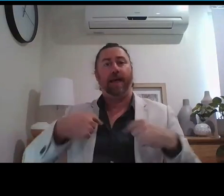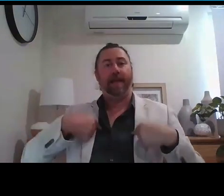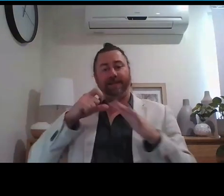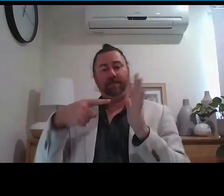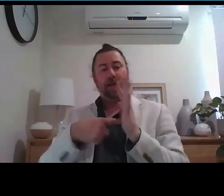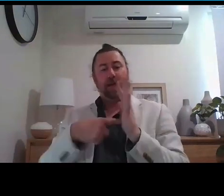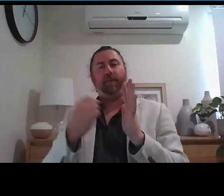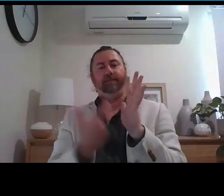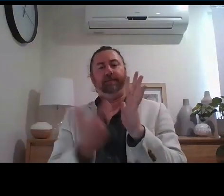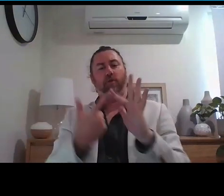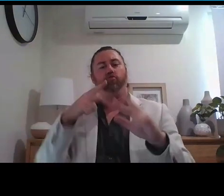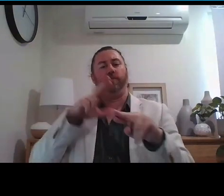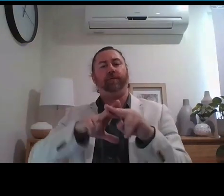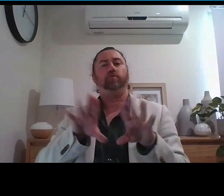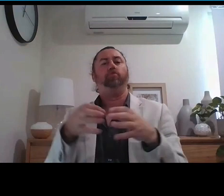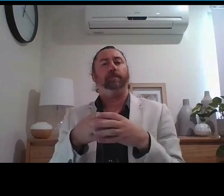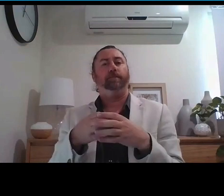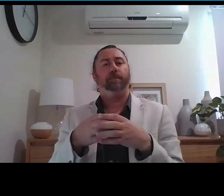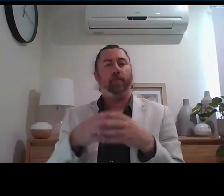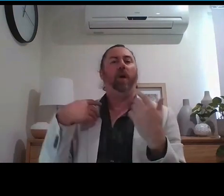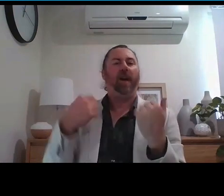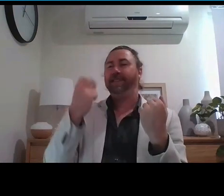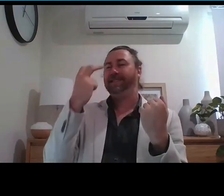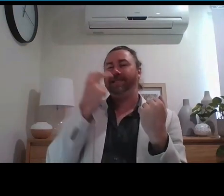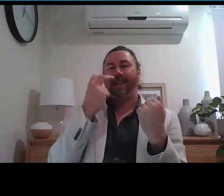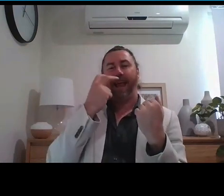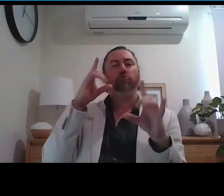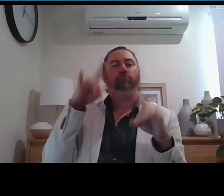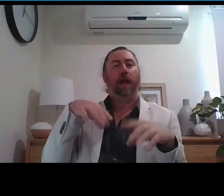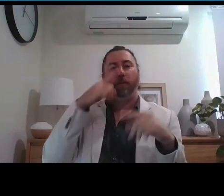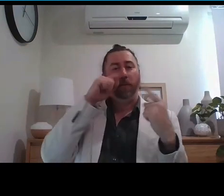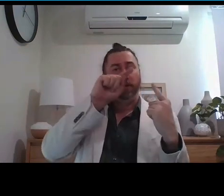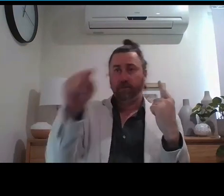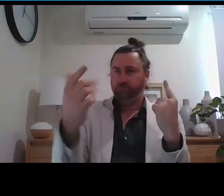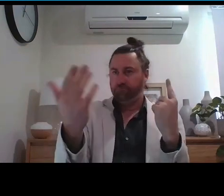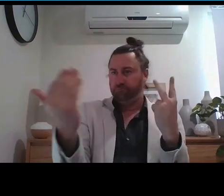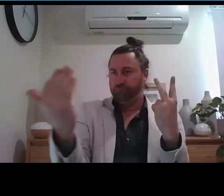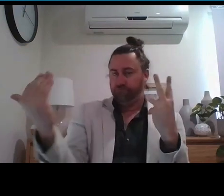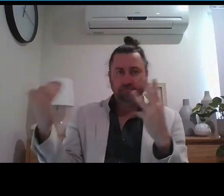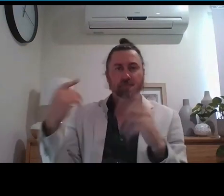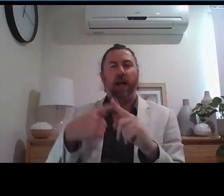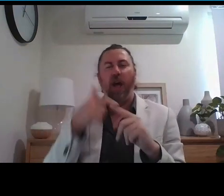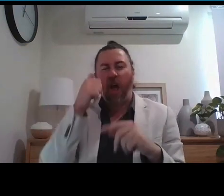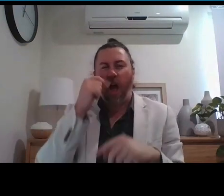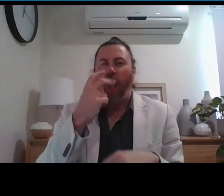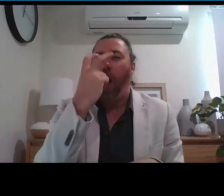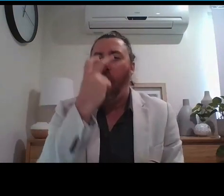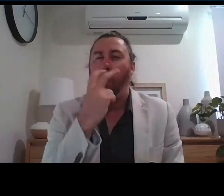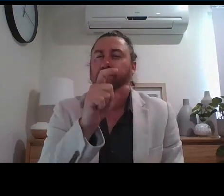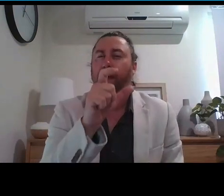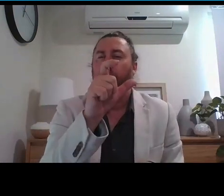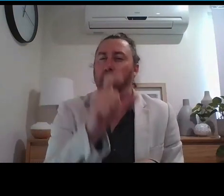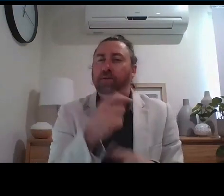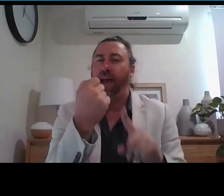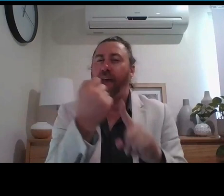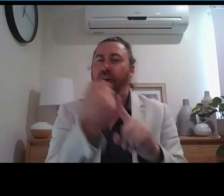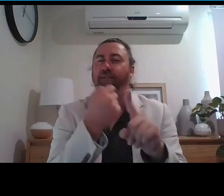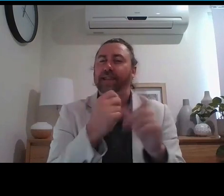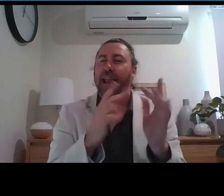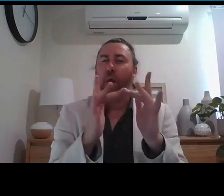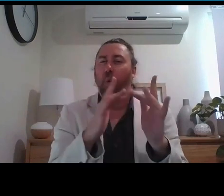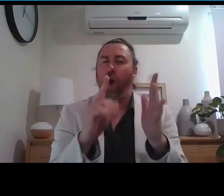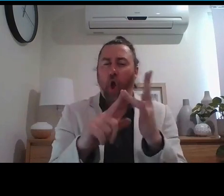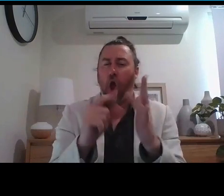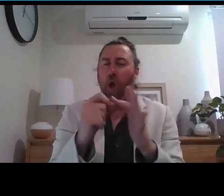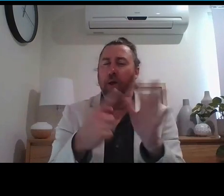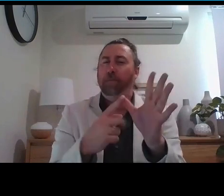which were attended by a number of senior Australians and also a number of the peaks, including the Older Persons Advocacy Network. We then